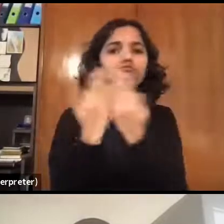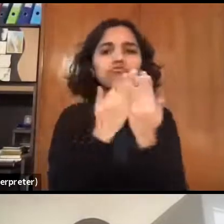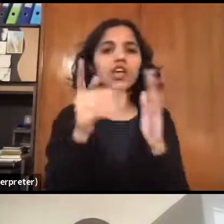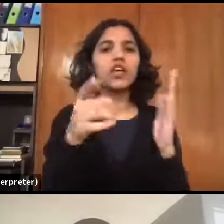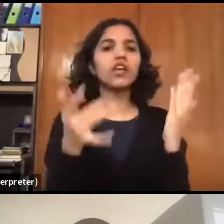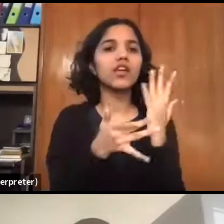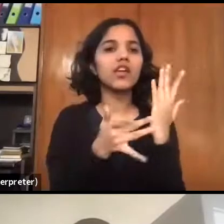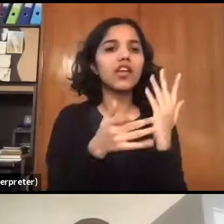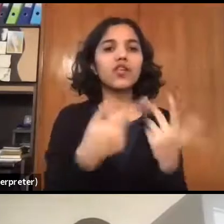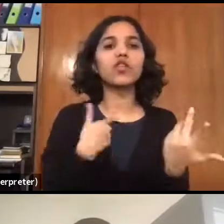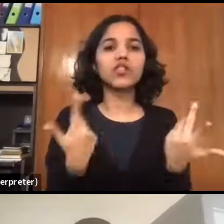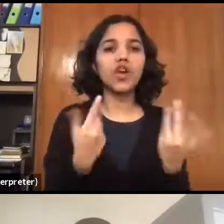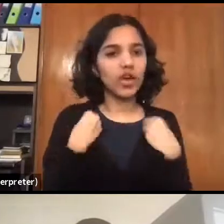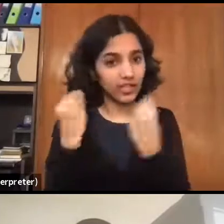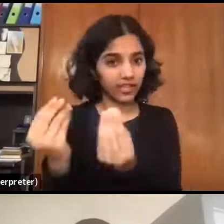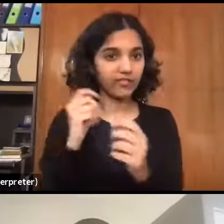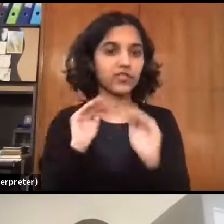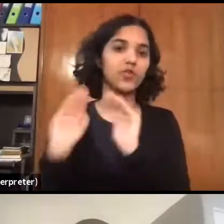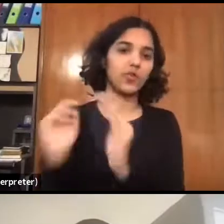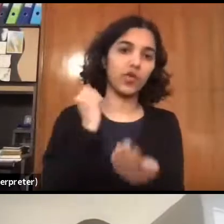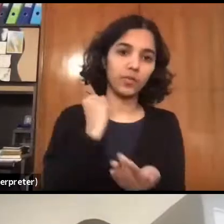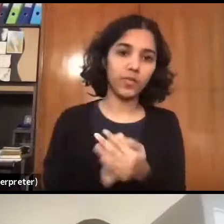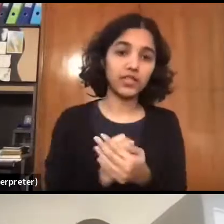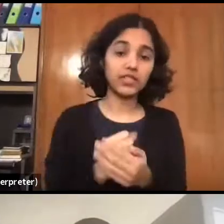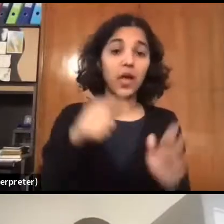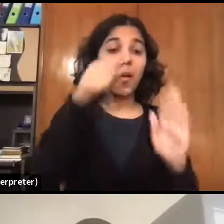when we talk about education, the policies,